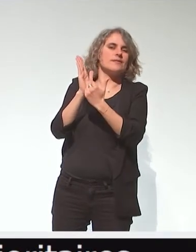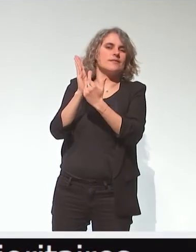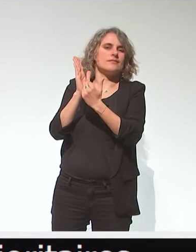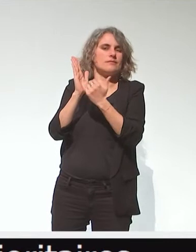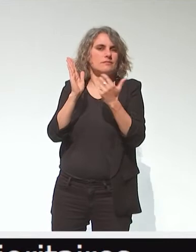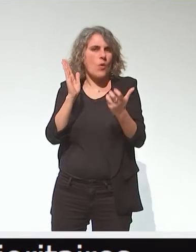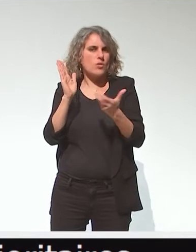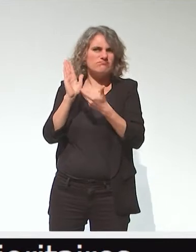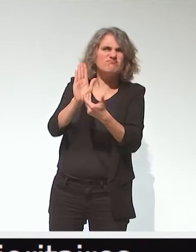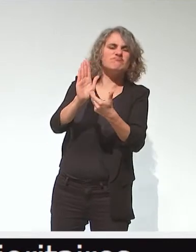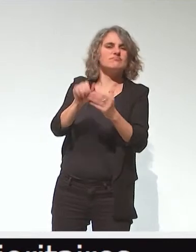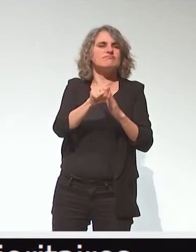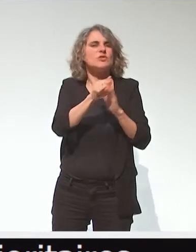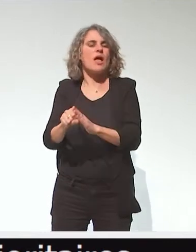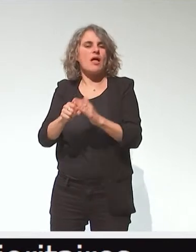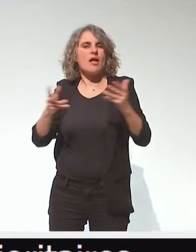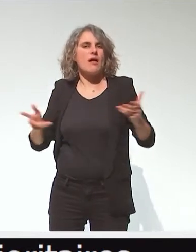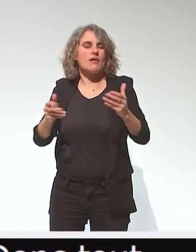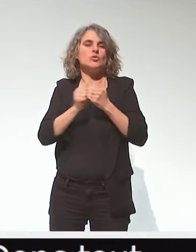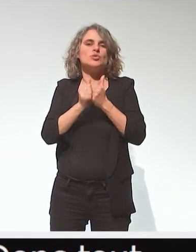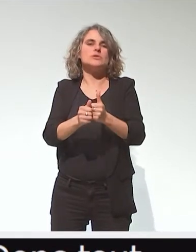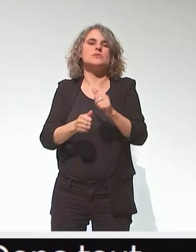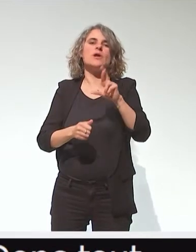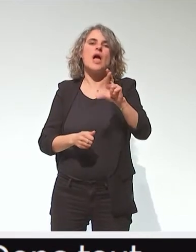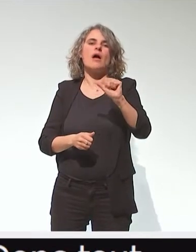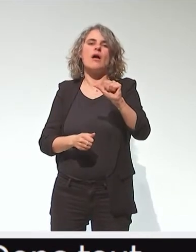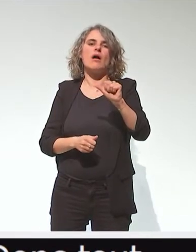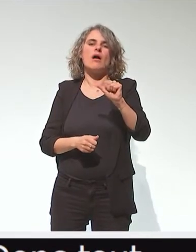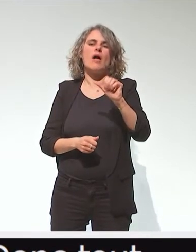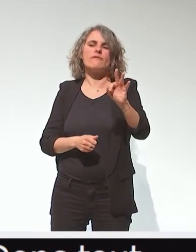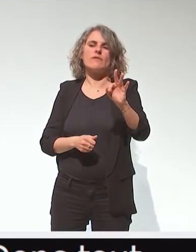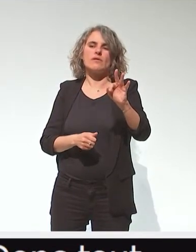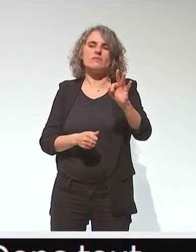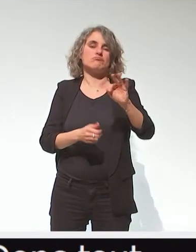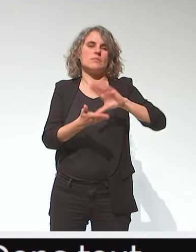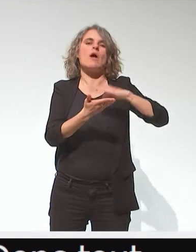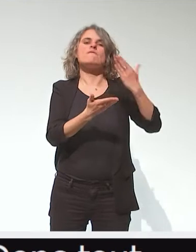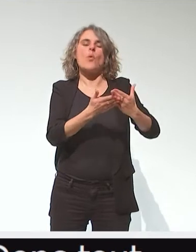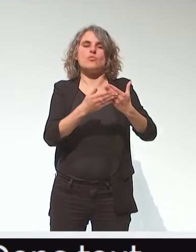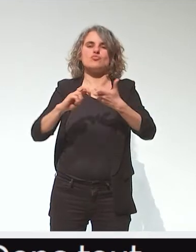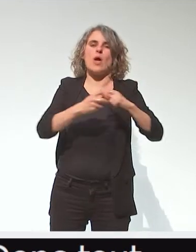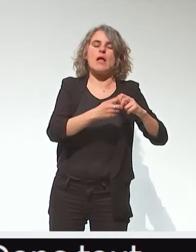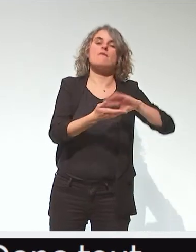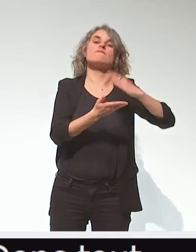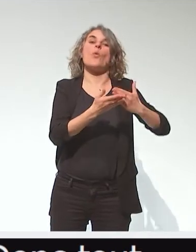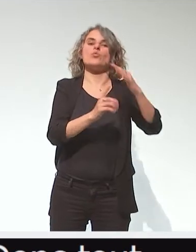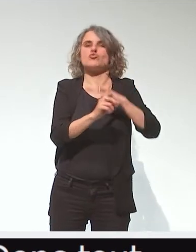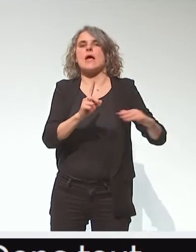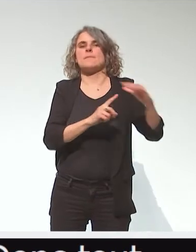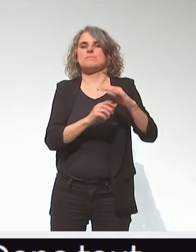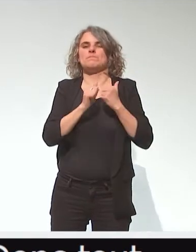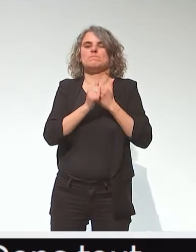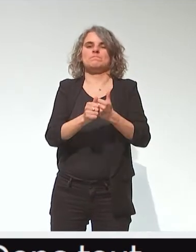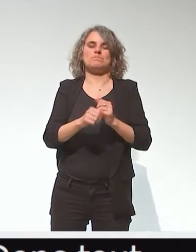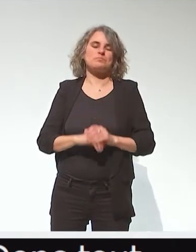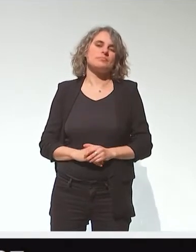the RRF and also the social fund. And there is a very big support to provide support for